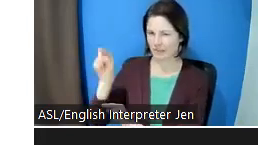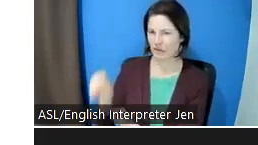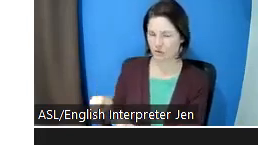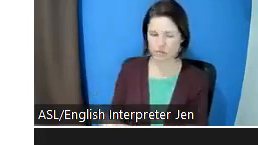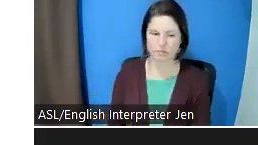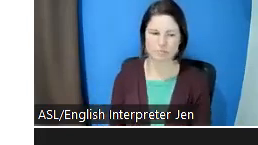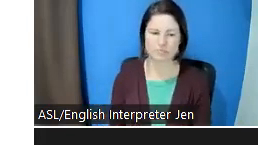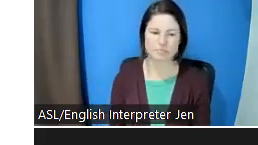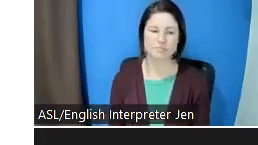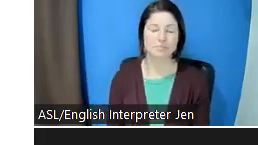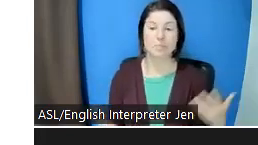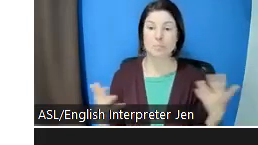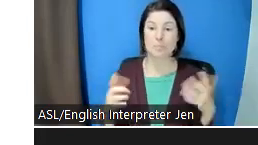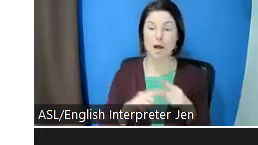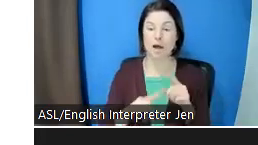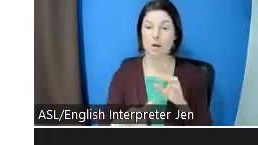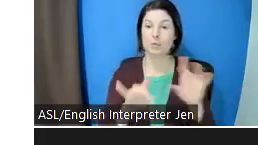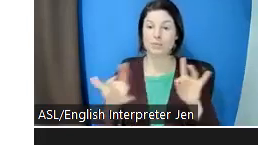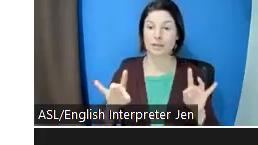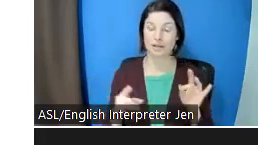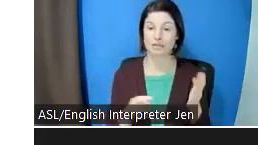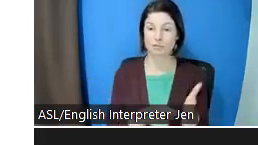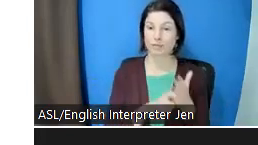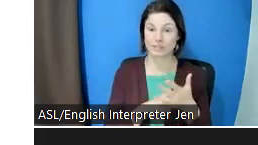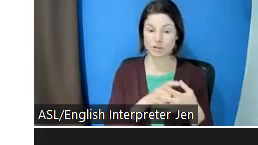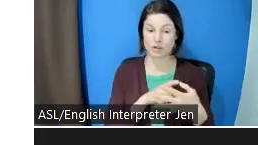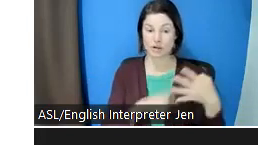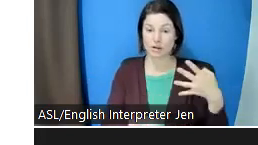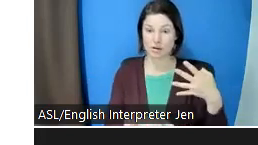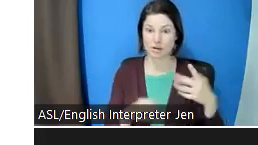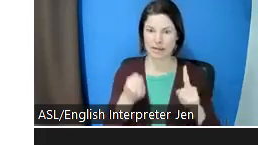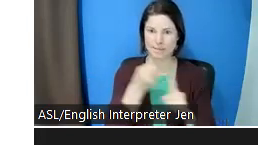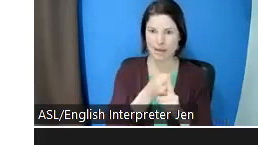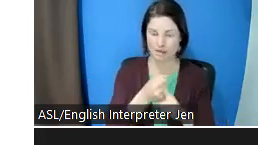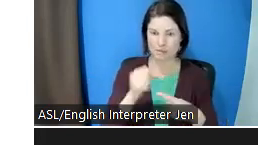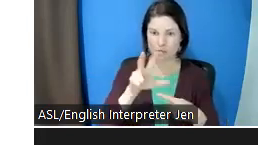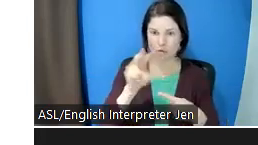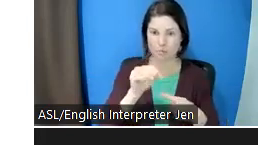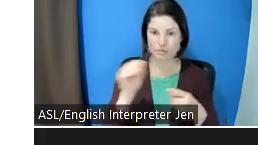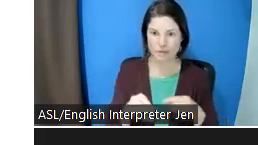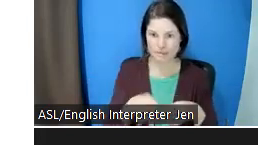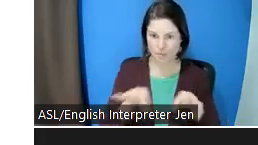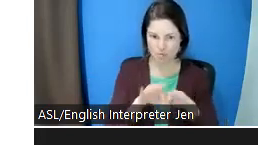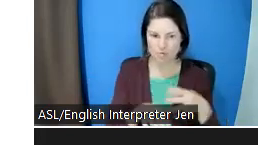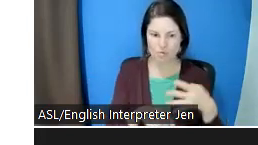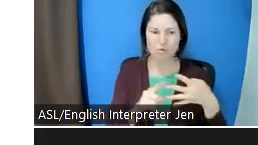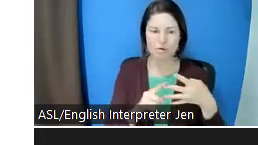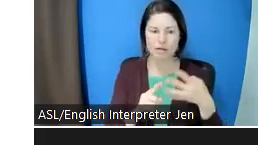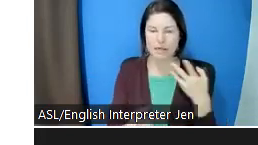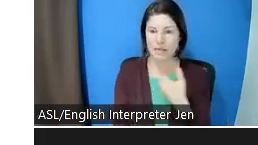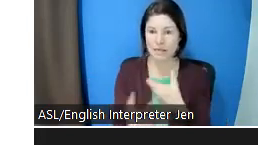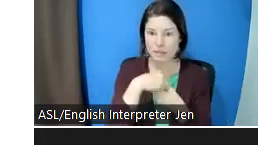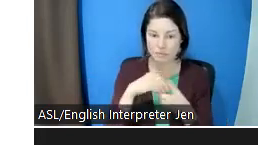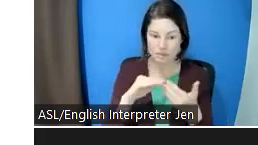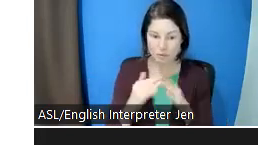project, 30%. The engagement piece will be 30%. Feasibility of implementing the project, 20%. And